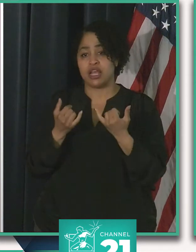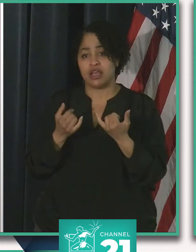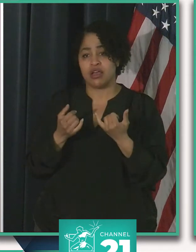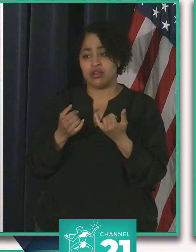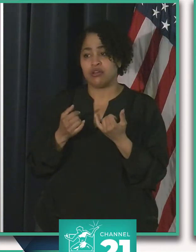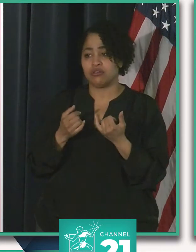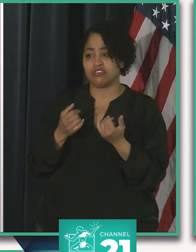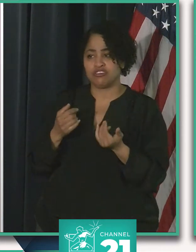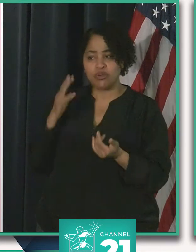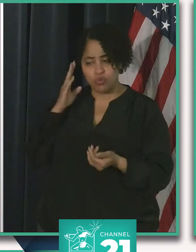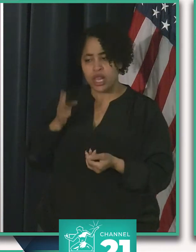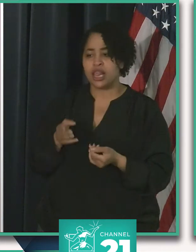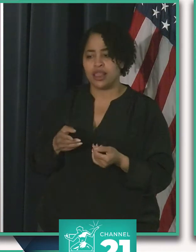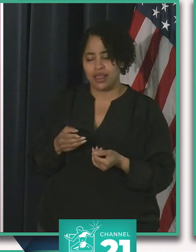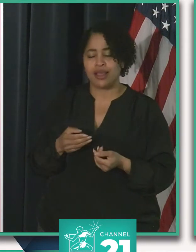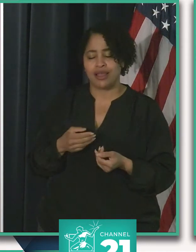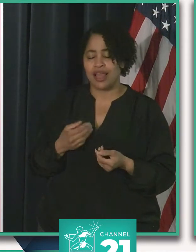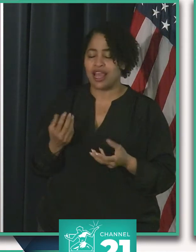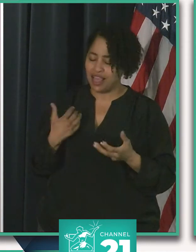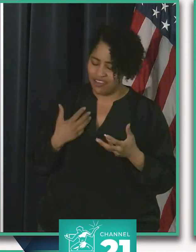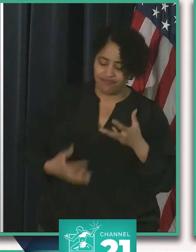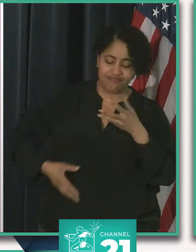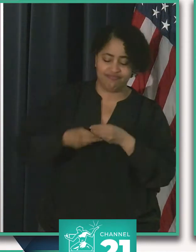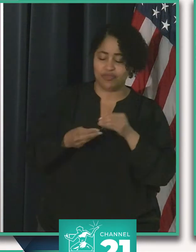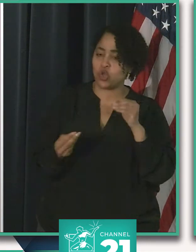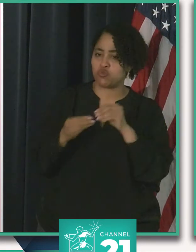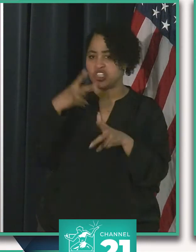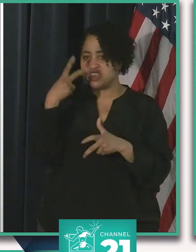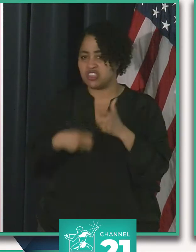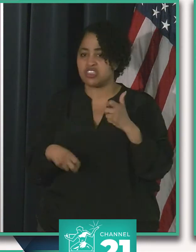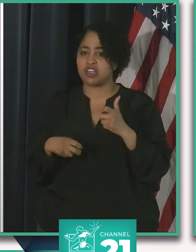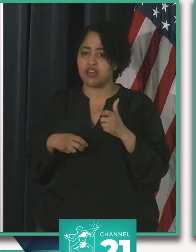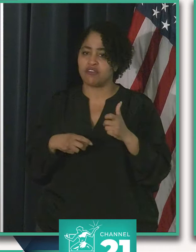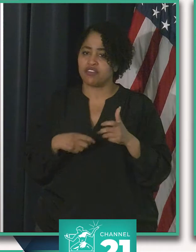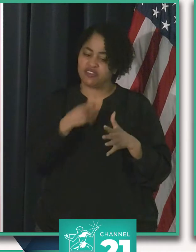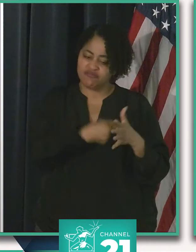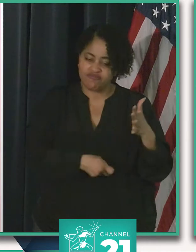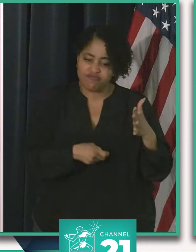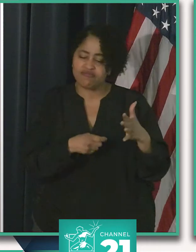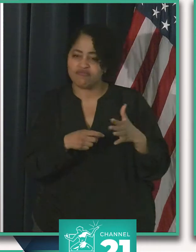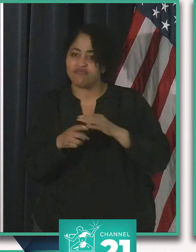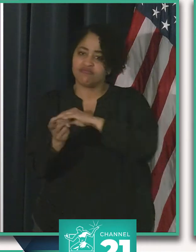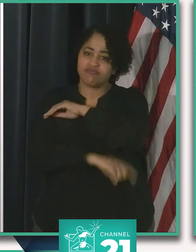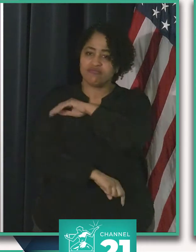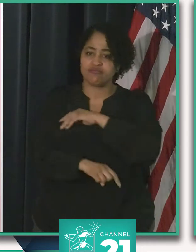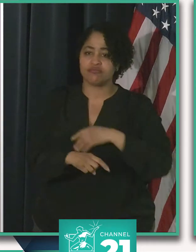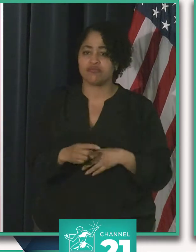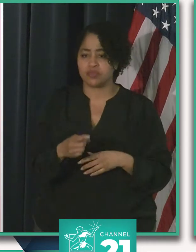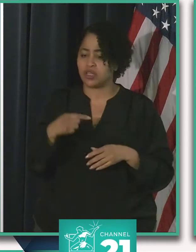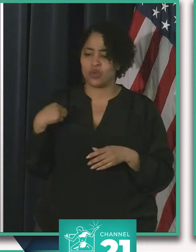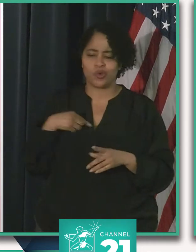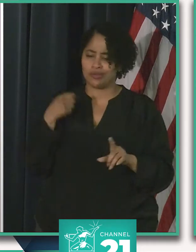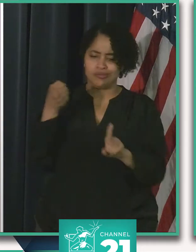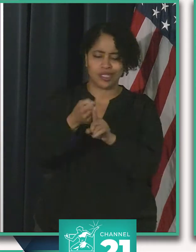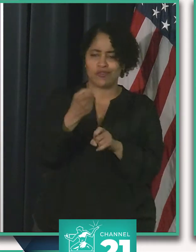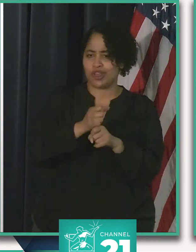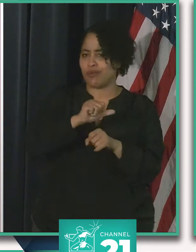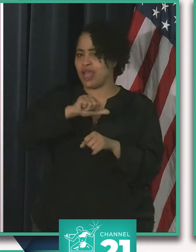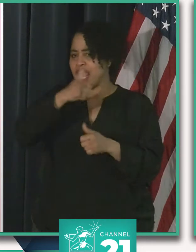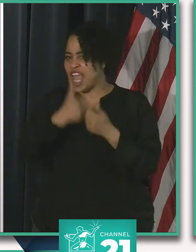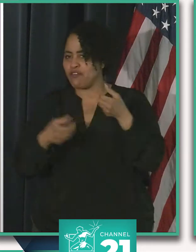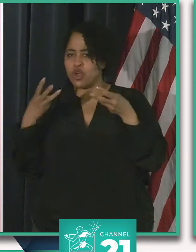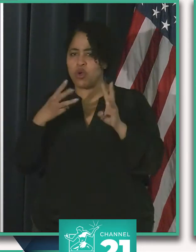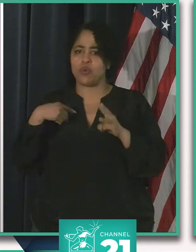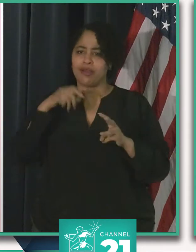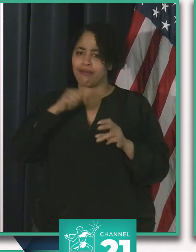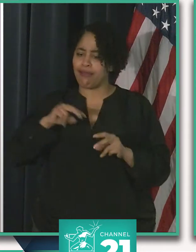to be proposing a number of tougher measures, but we are going to hit this from all sides. It is an urgent issue. We're treating it as an